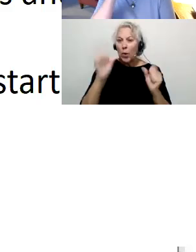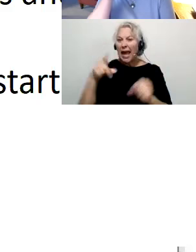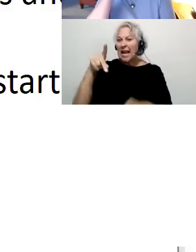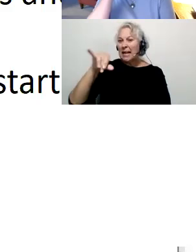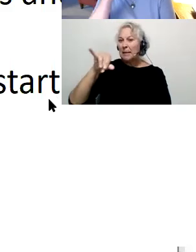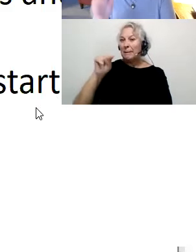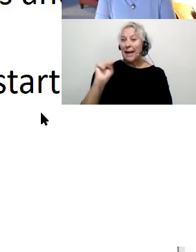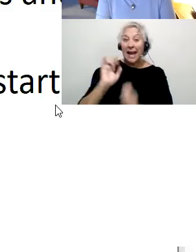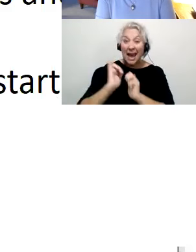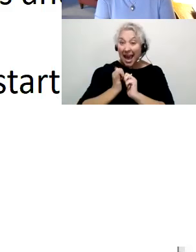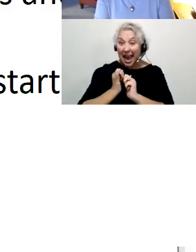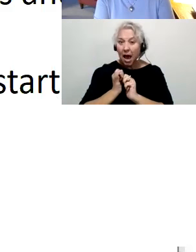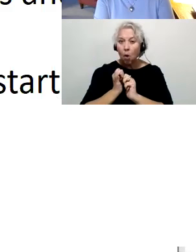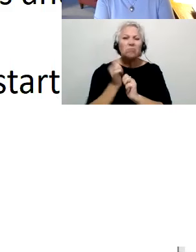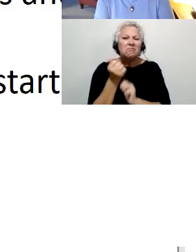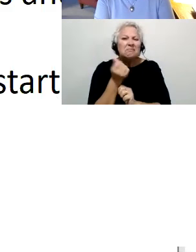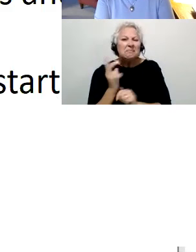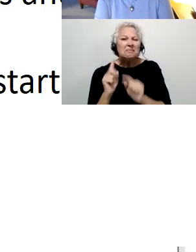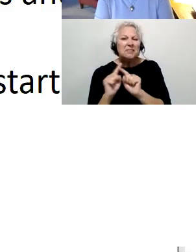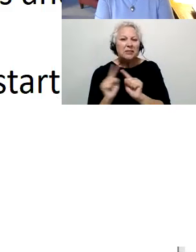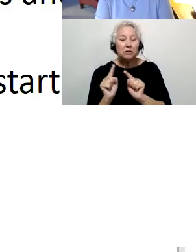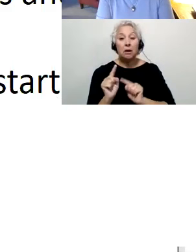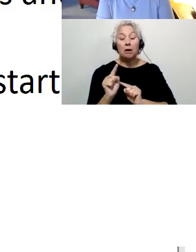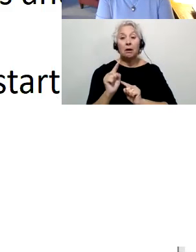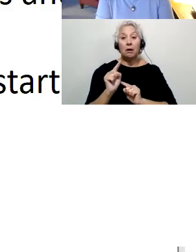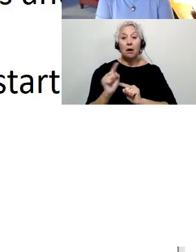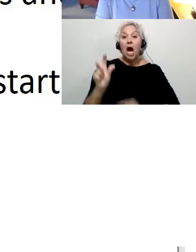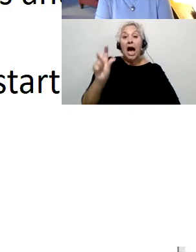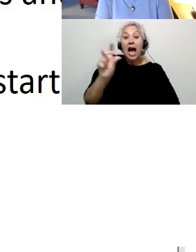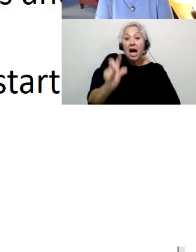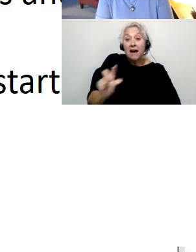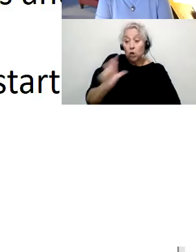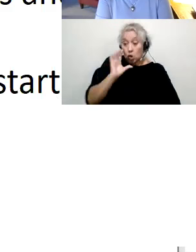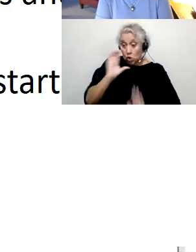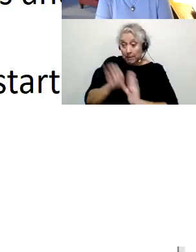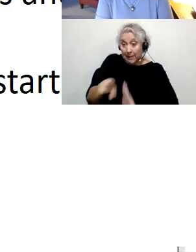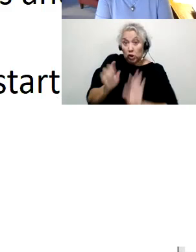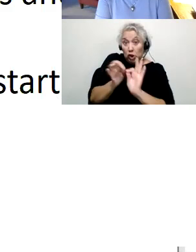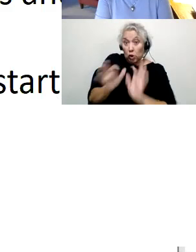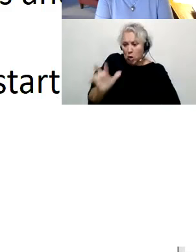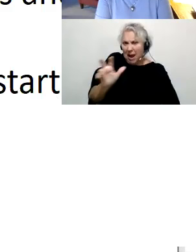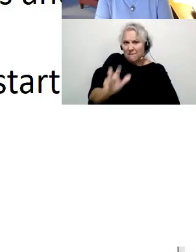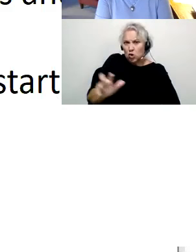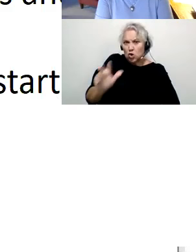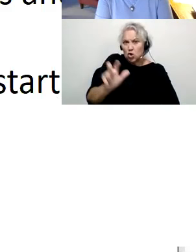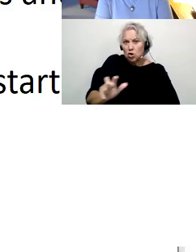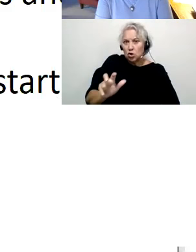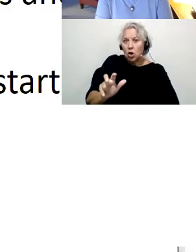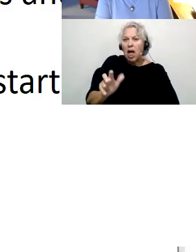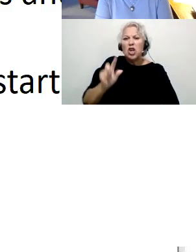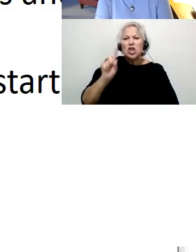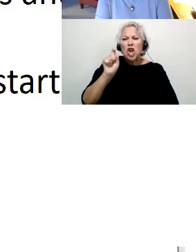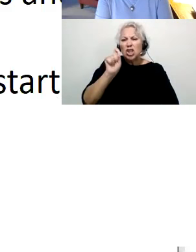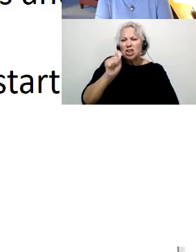videos by a couple of different ways. Cover over the video of the interpreter, click on the three dots and